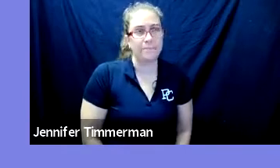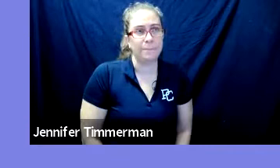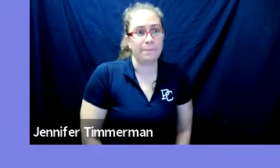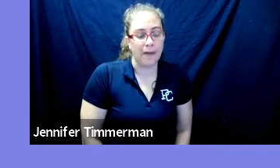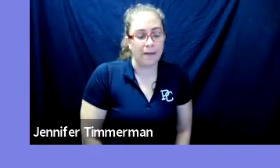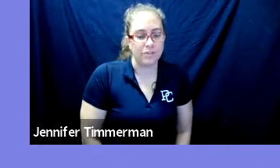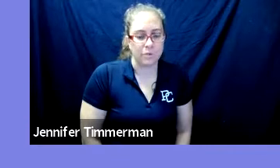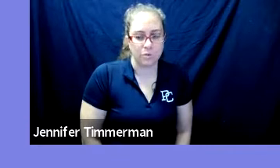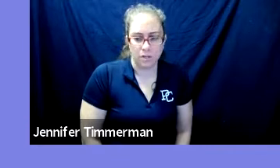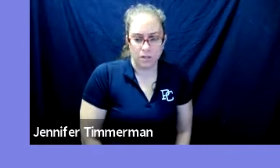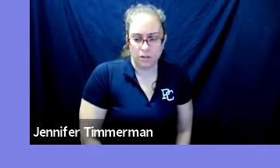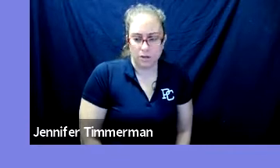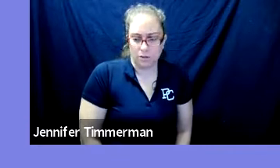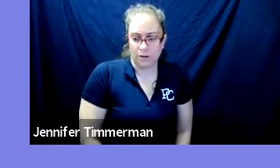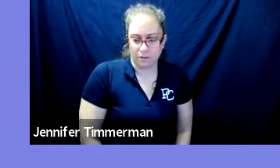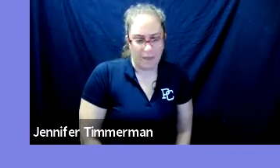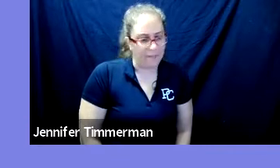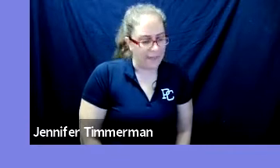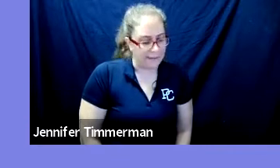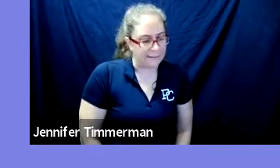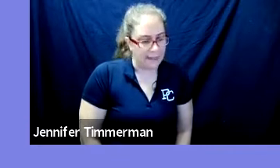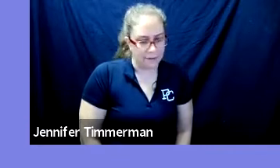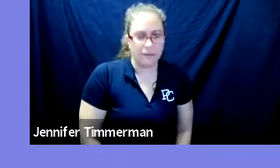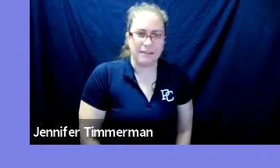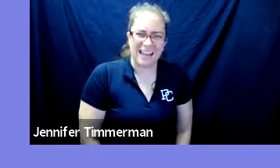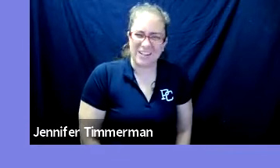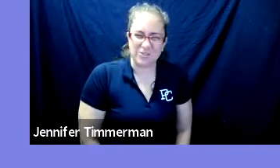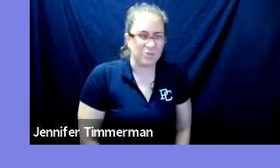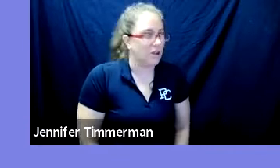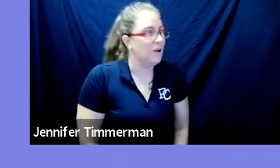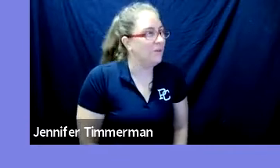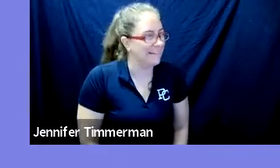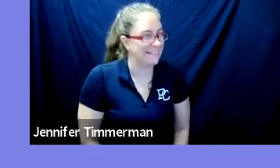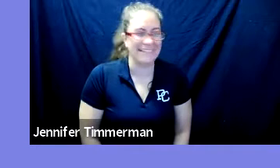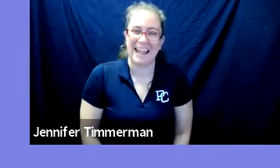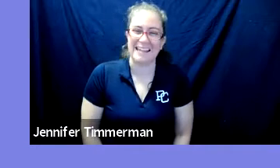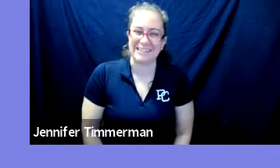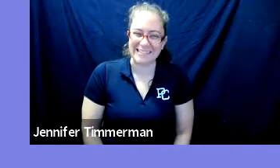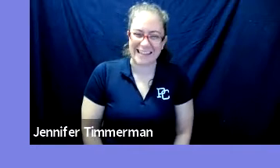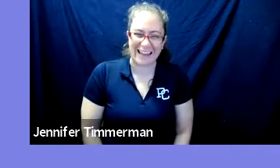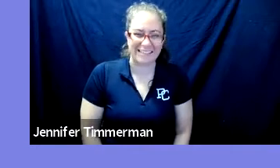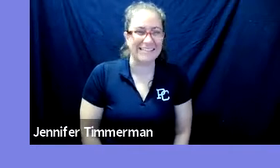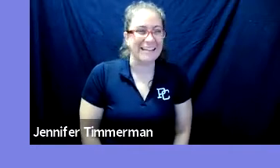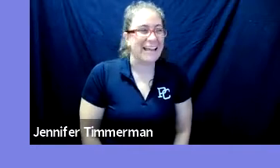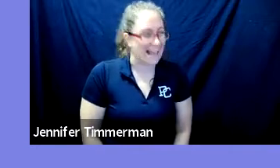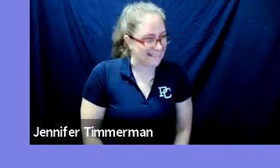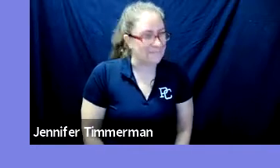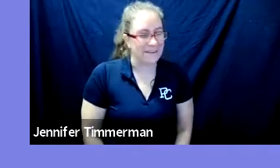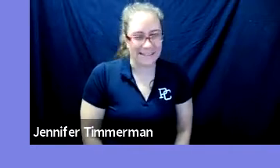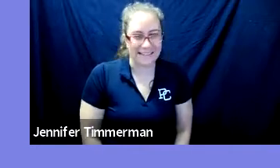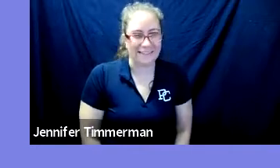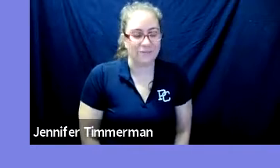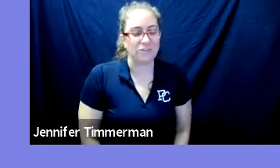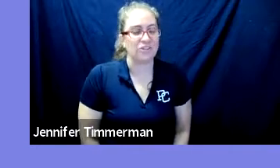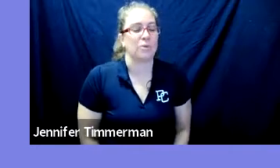2013. So whatever math that is, 9 years or so, 8 years, 9 years as an